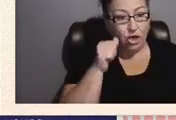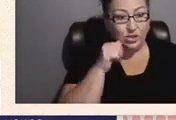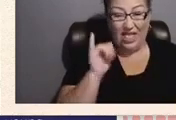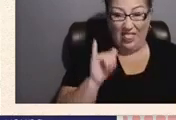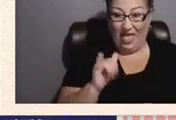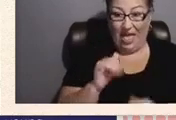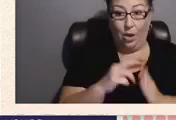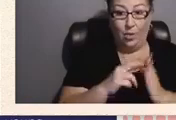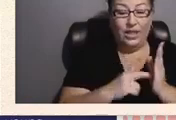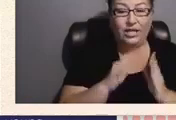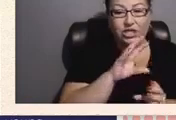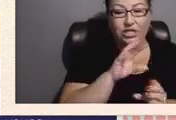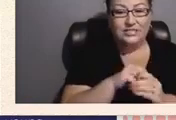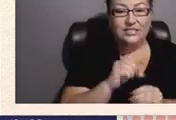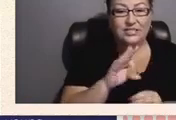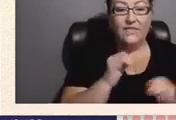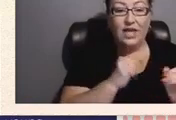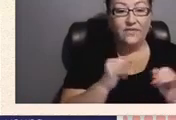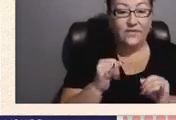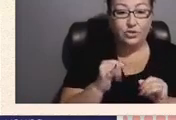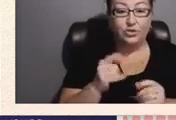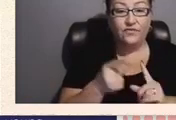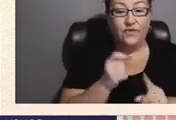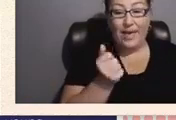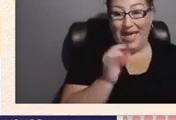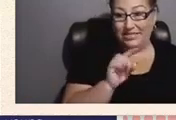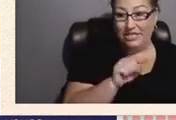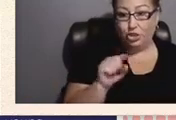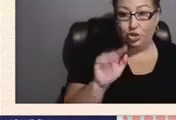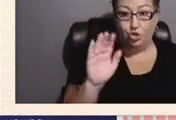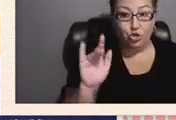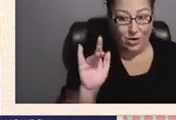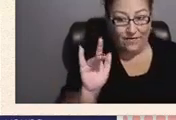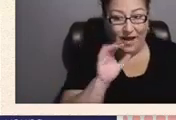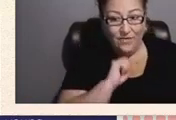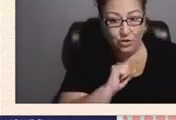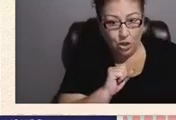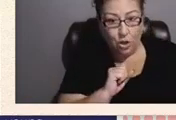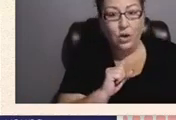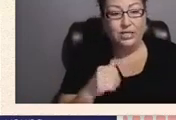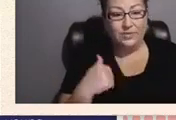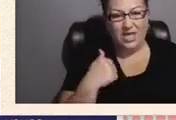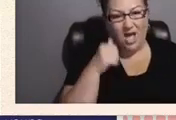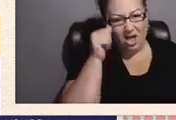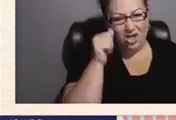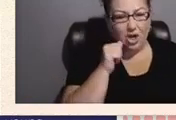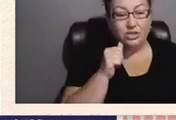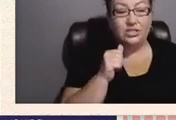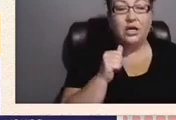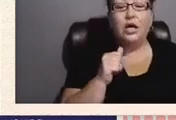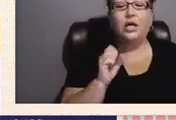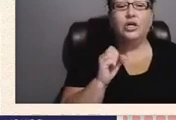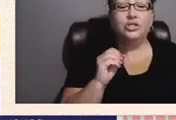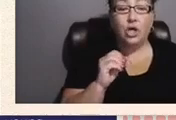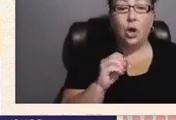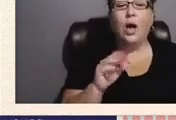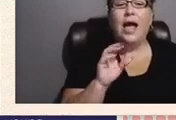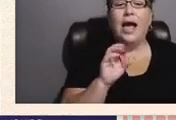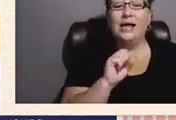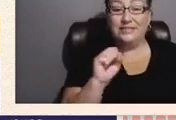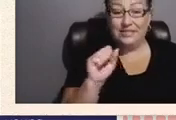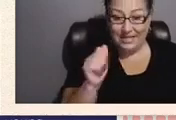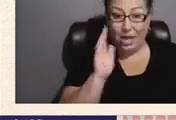consists of individuals from 18 to 25 years old to be young adults. Therefore, SSA will use the